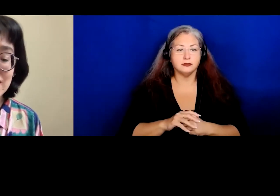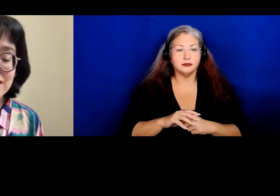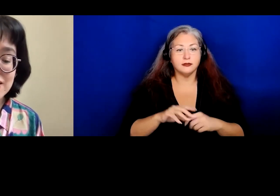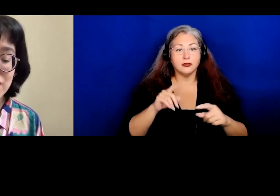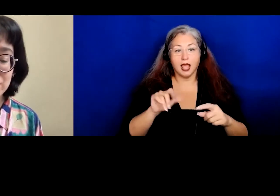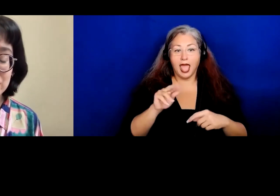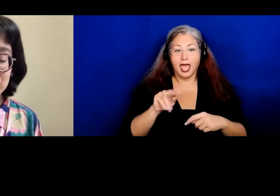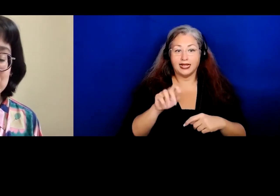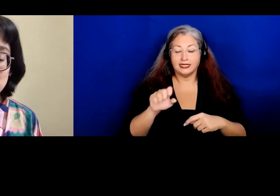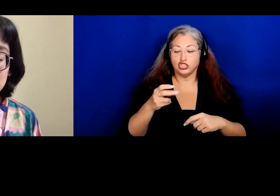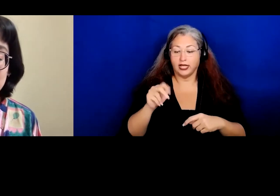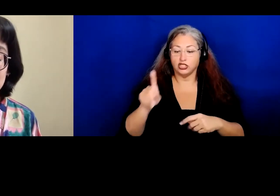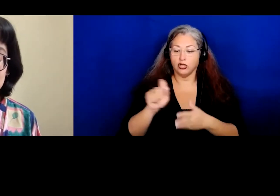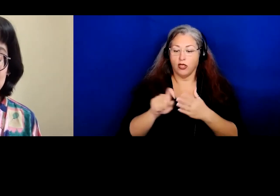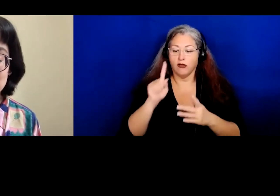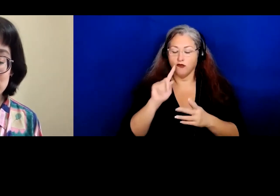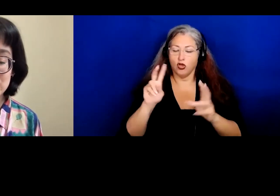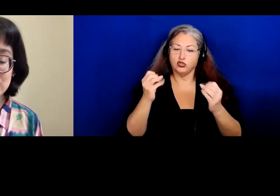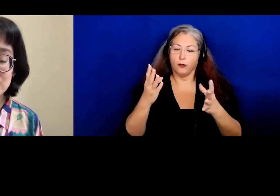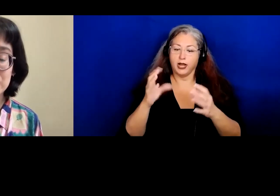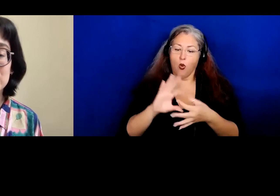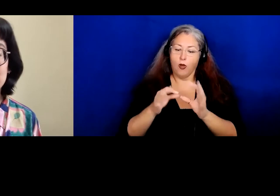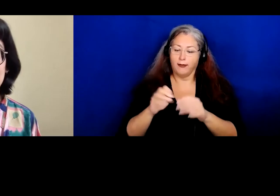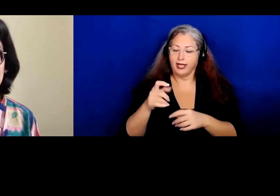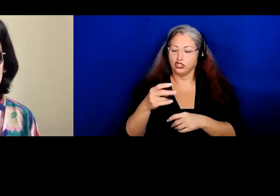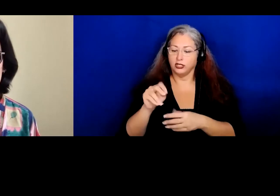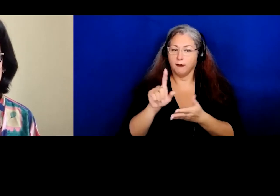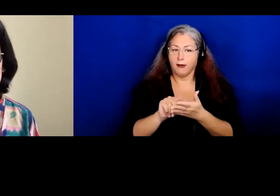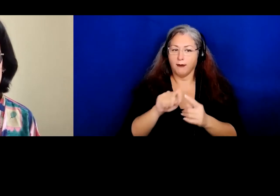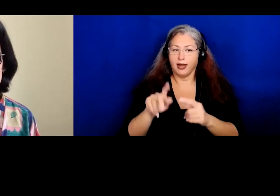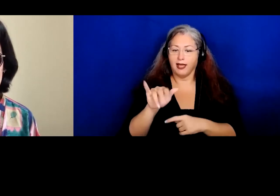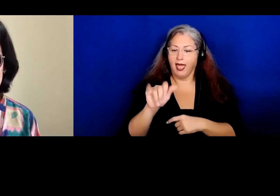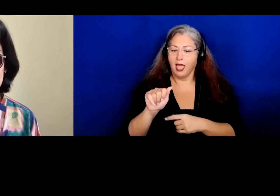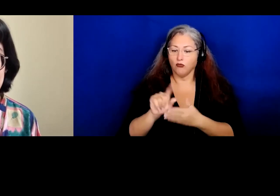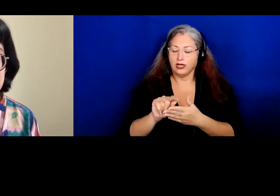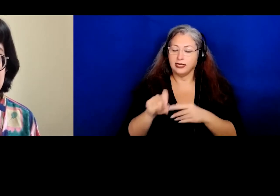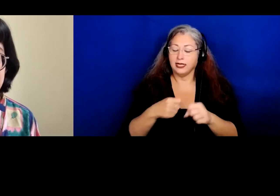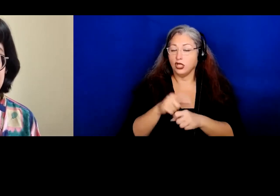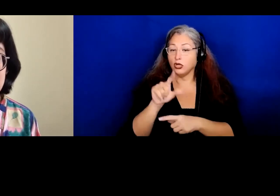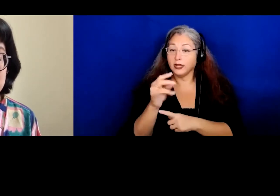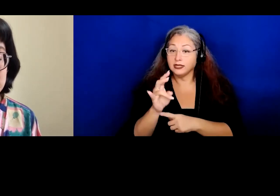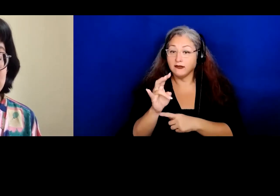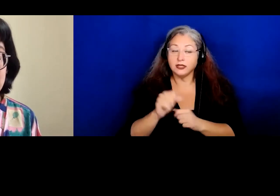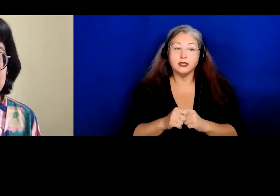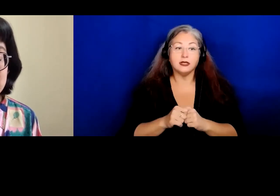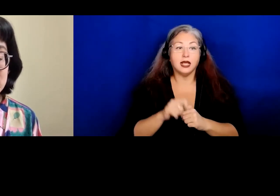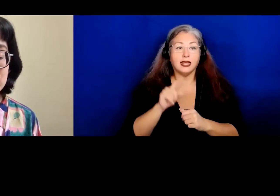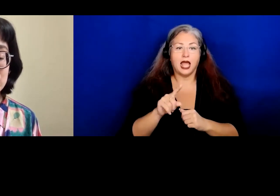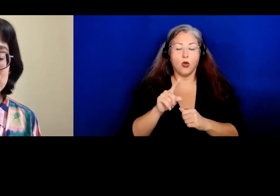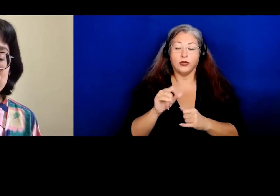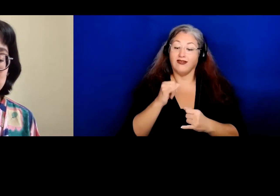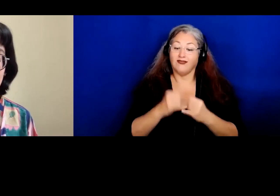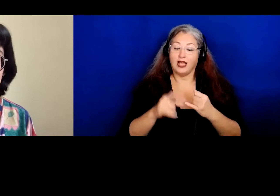Anelise Chen is the author of So Many Olympic Exertions, published by Kaya Press in 2017, which was a finalist